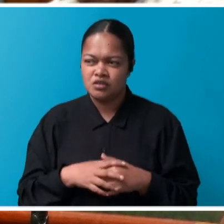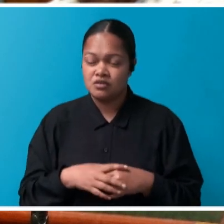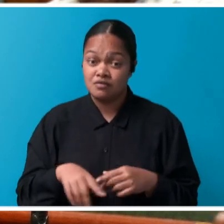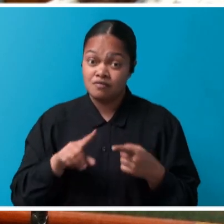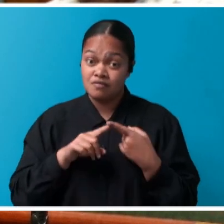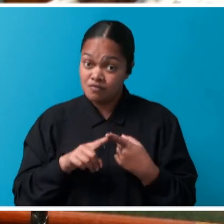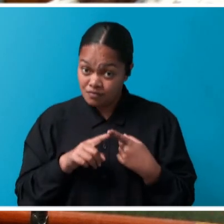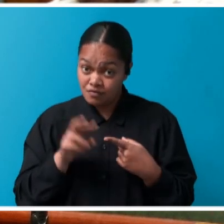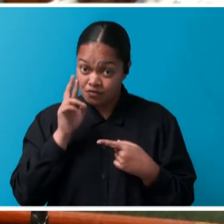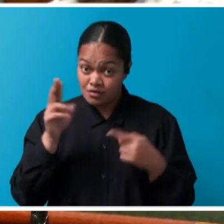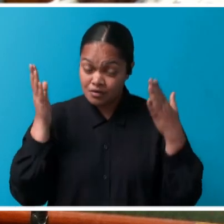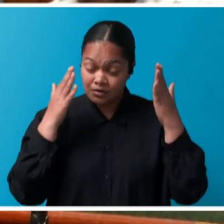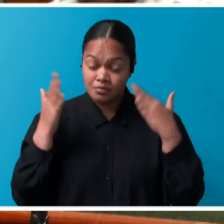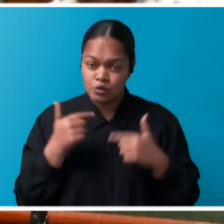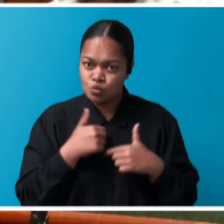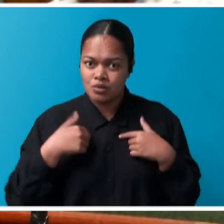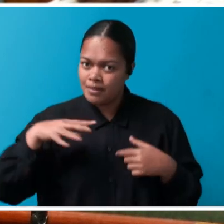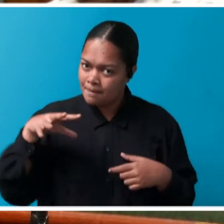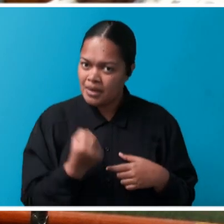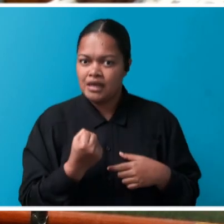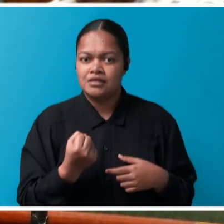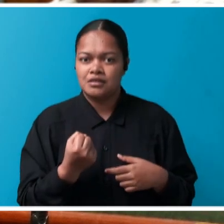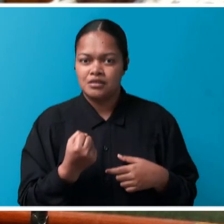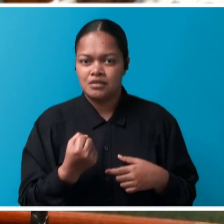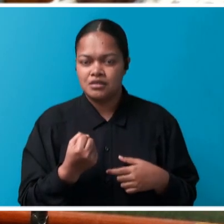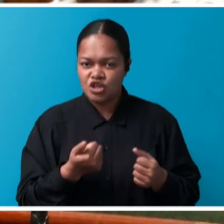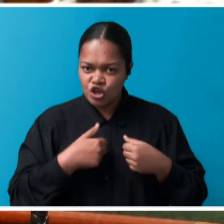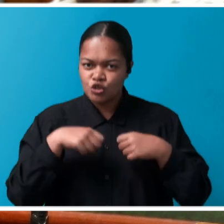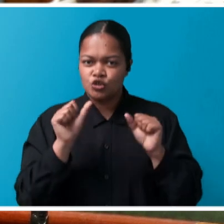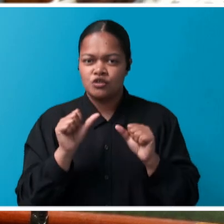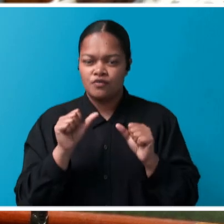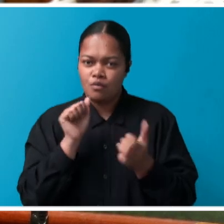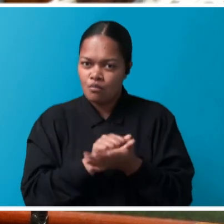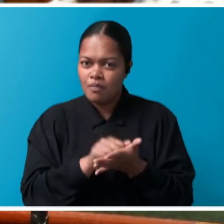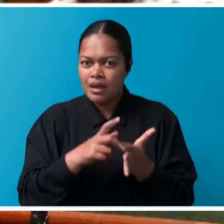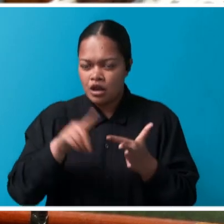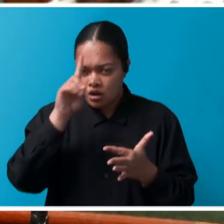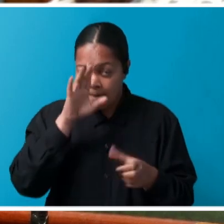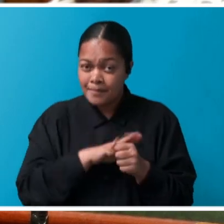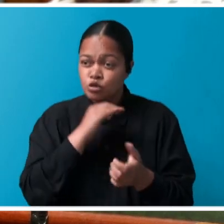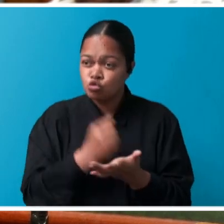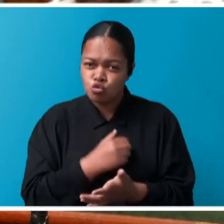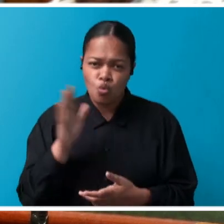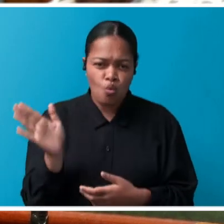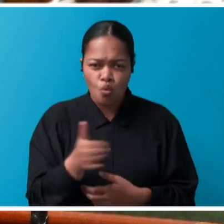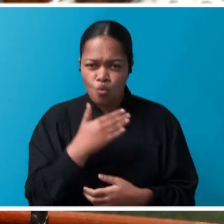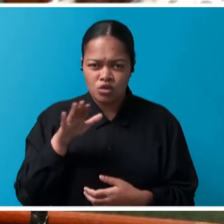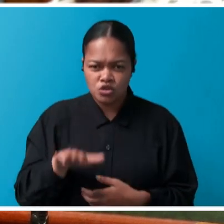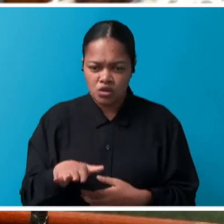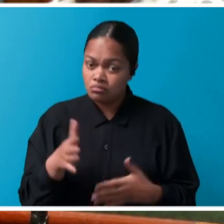Mr. Speaker, sir, we must achieve equitable education to ensure every child, regardless of their